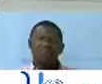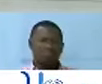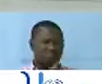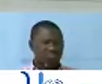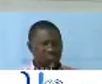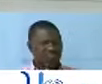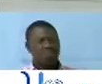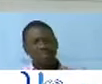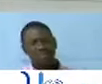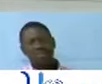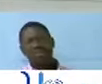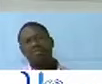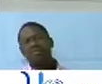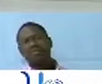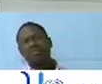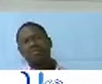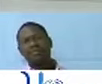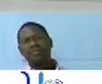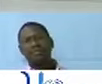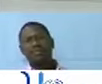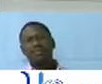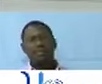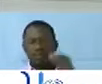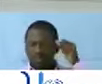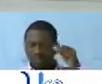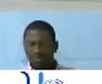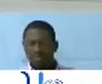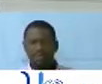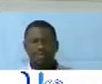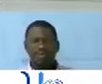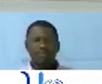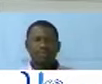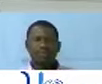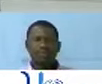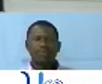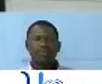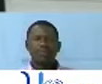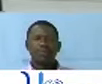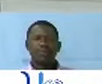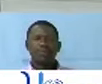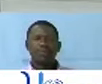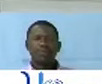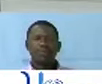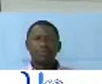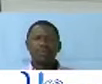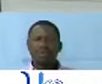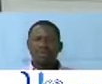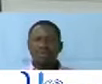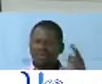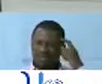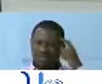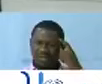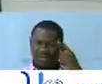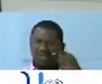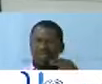I can't remember, but they were state guard people. Munuma fatal da way state guard as well. Ak ay yenn NIA tamen bokkon nañ